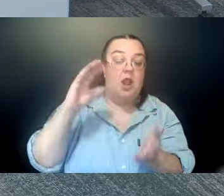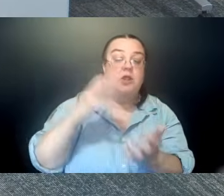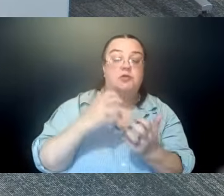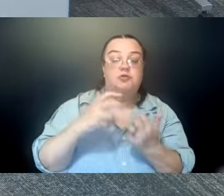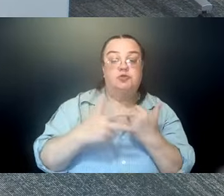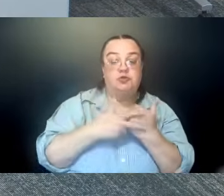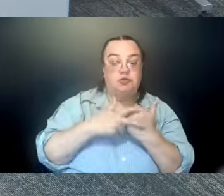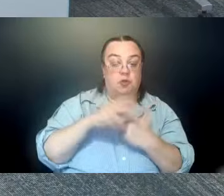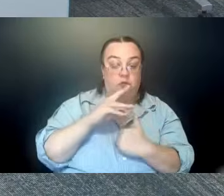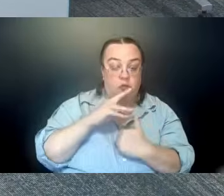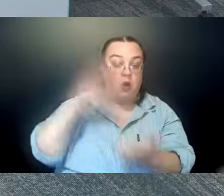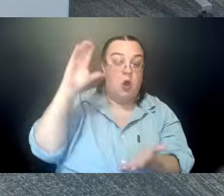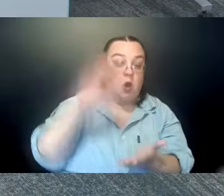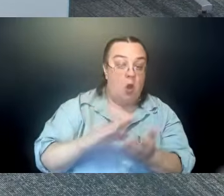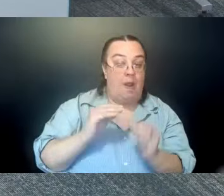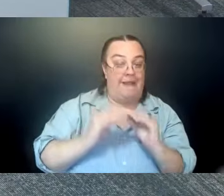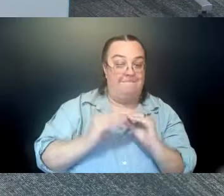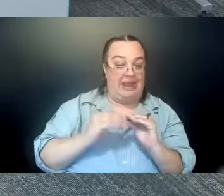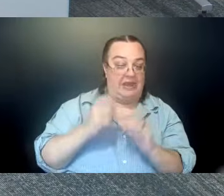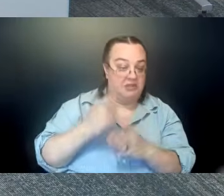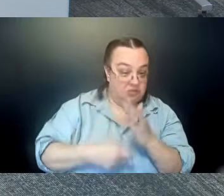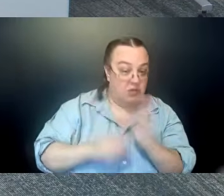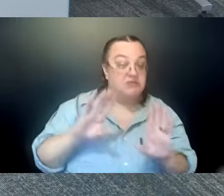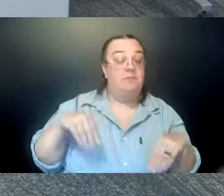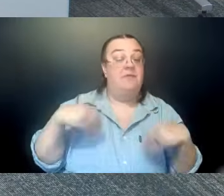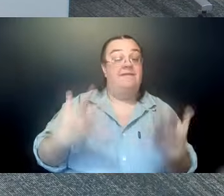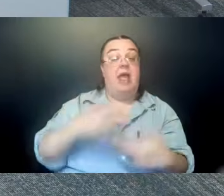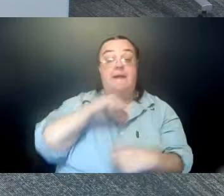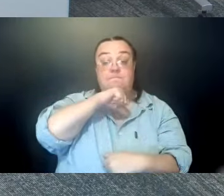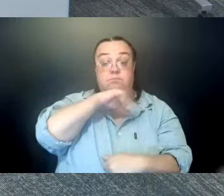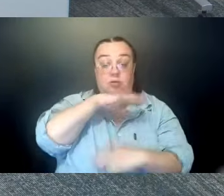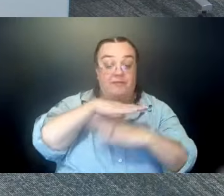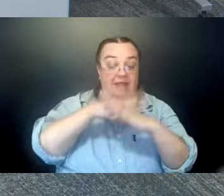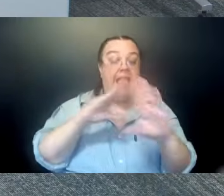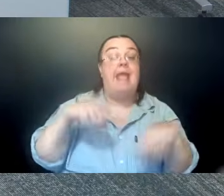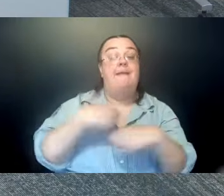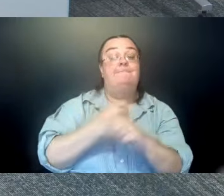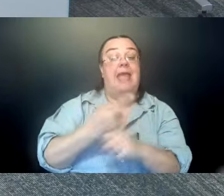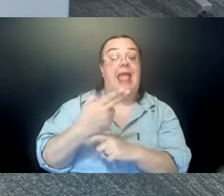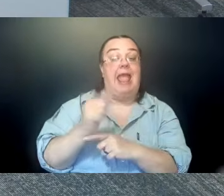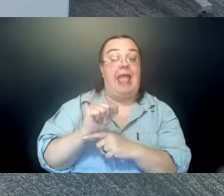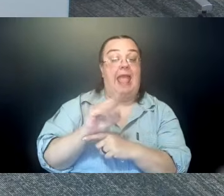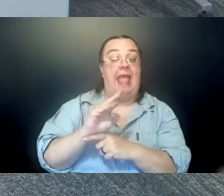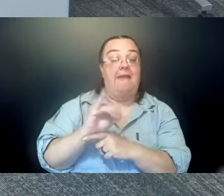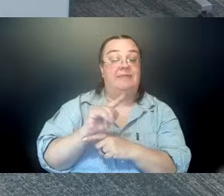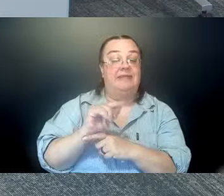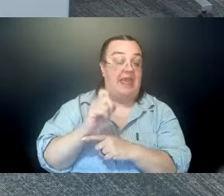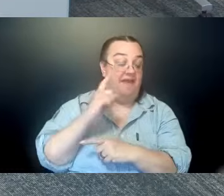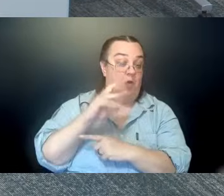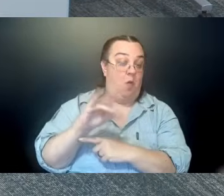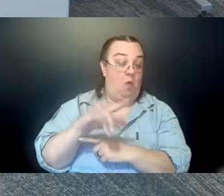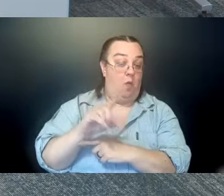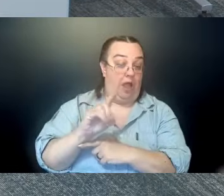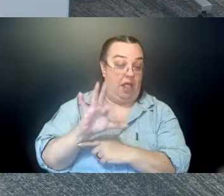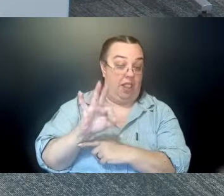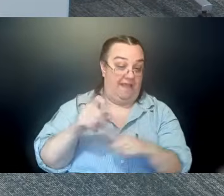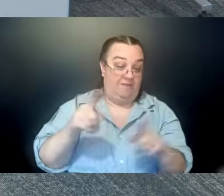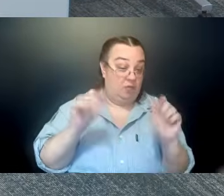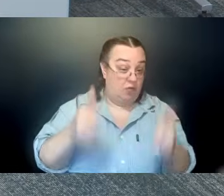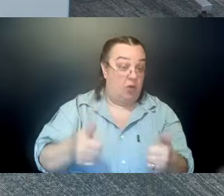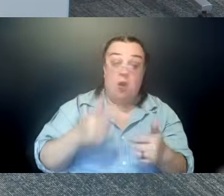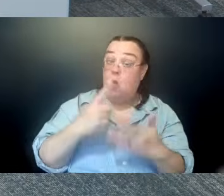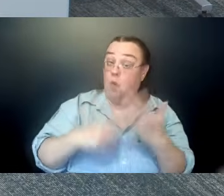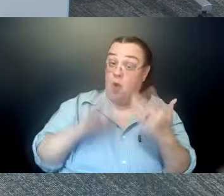costs, provide pollution prevention, and create habitat for wildlife, you are good to go. What will the neighbors